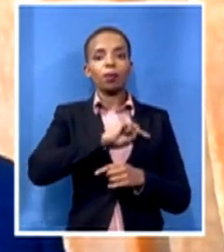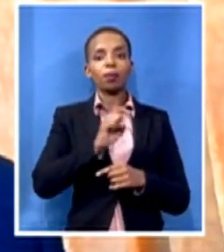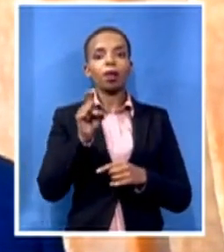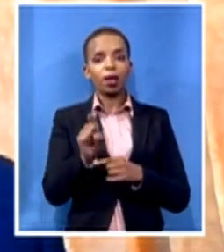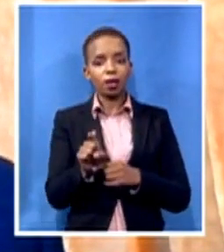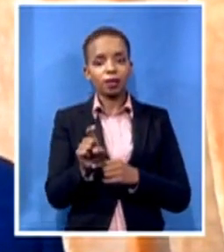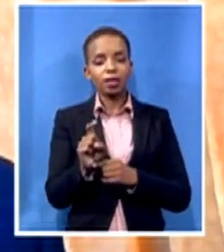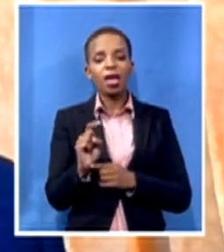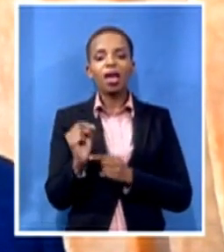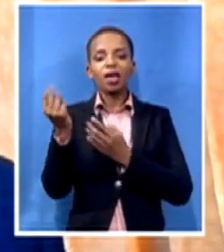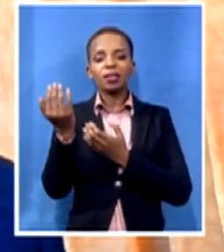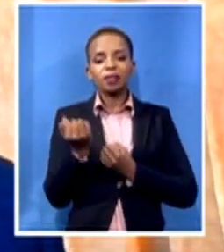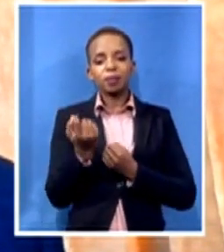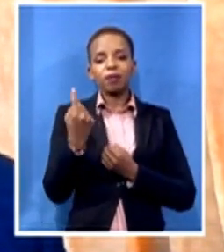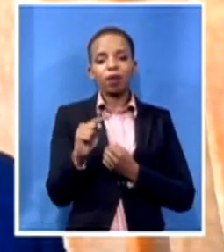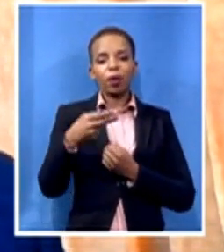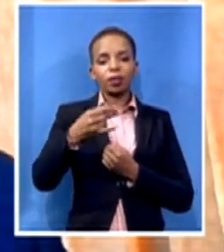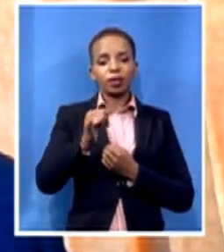name is actually